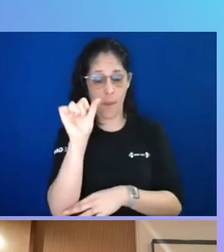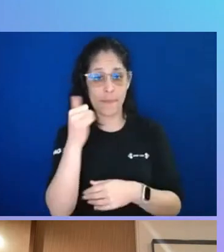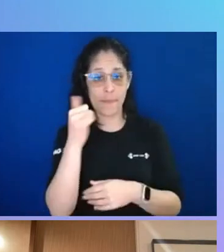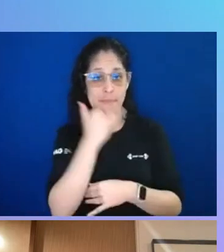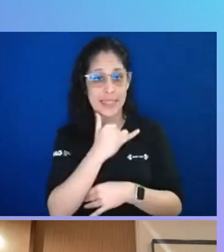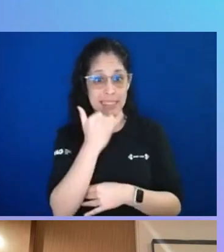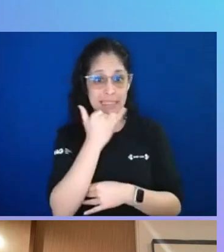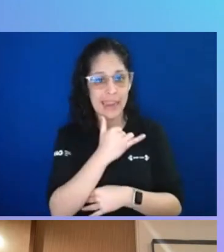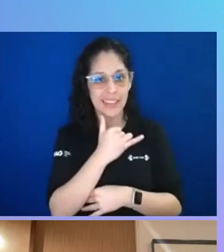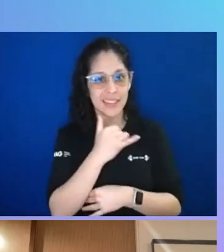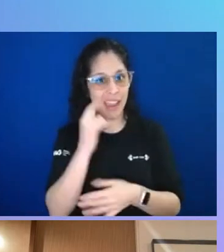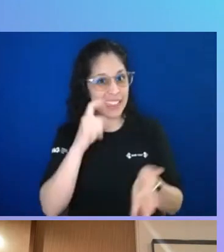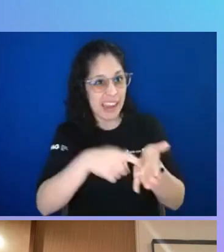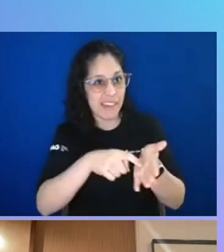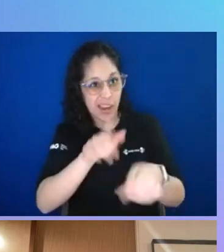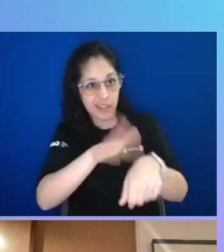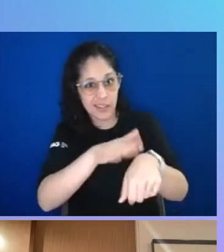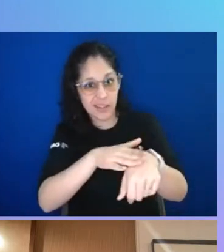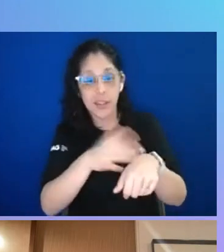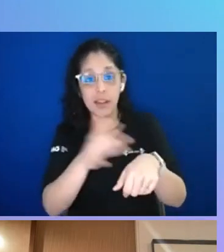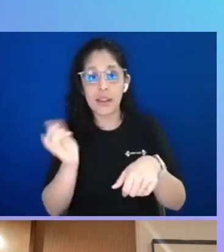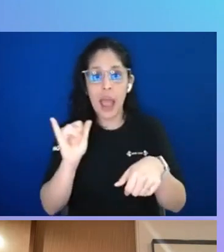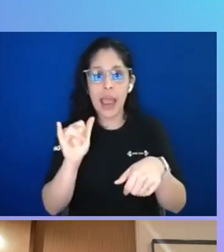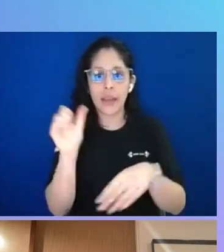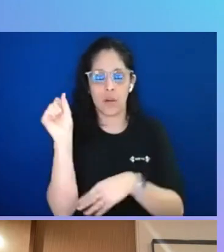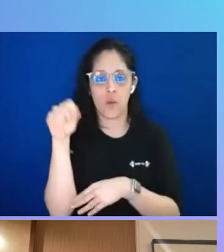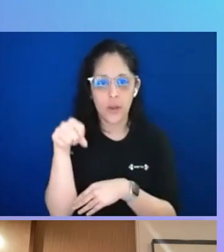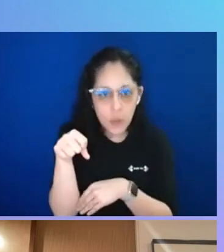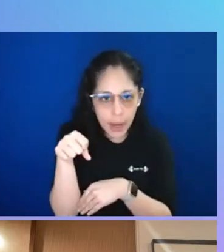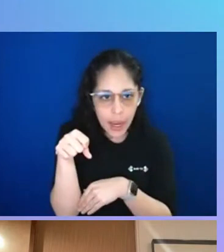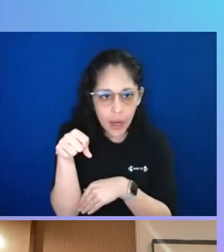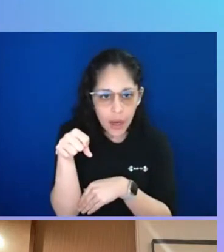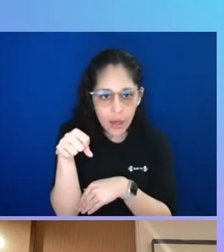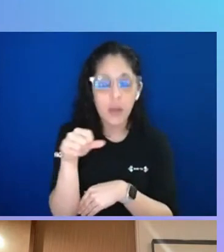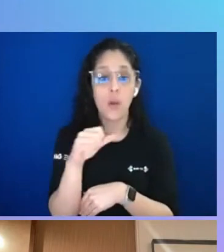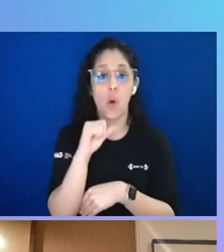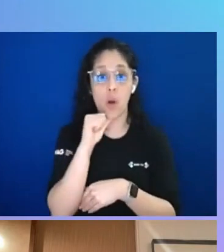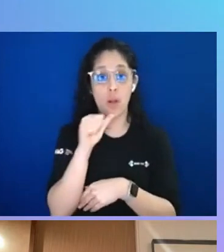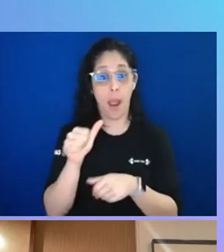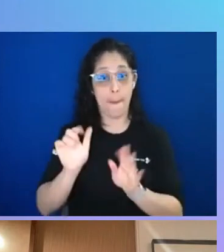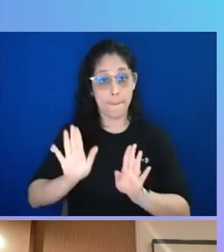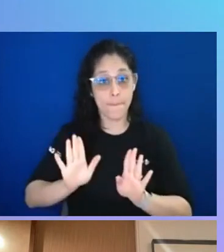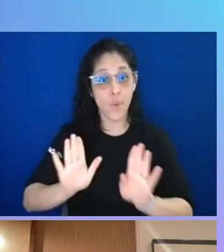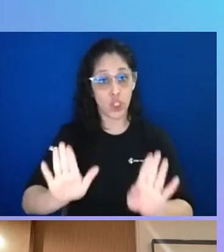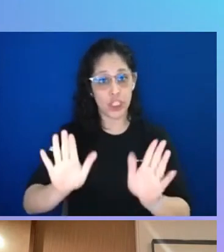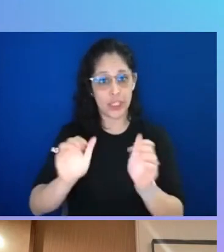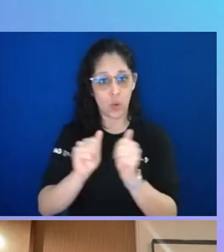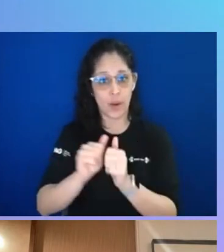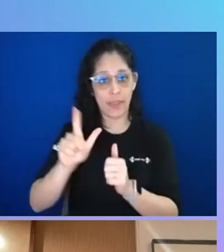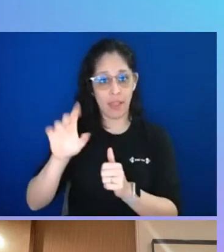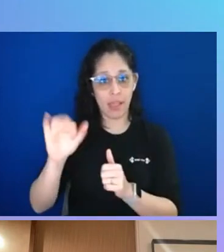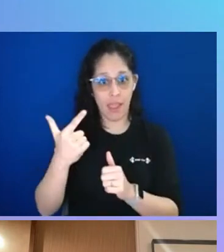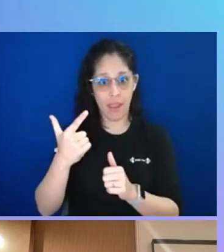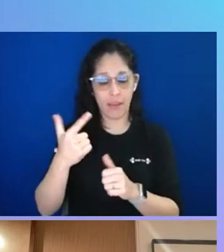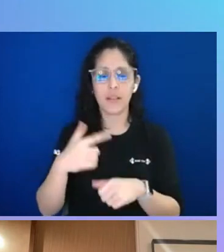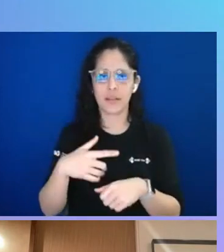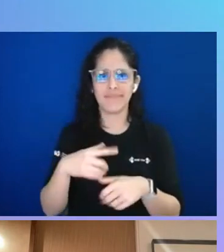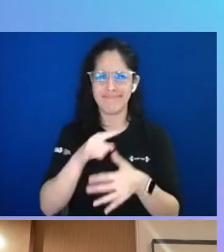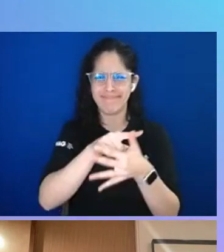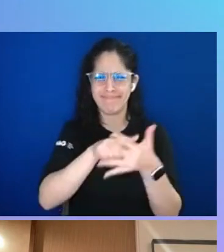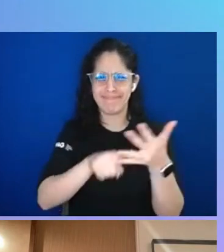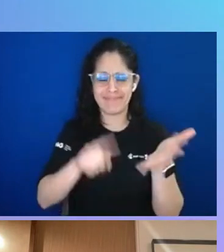not pushing fully with your legs, or rushing at the catch. For sighted members, this feature